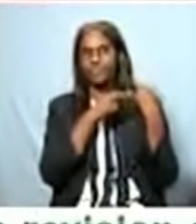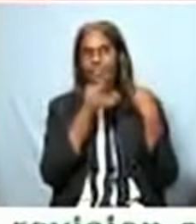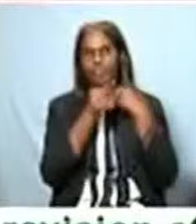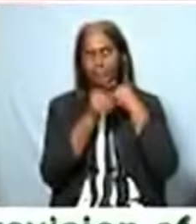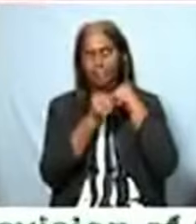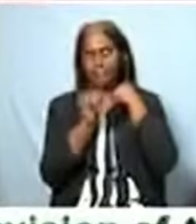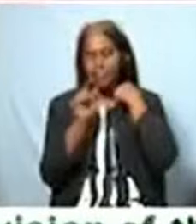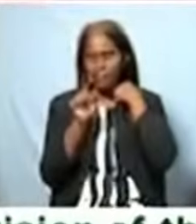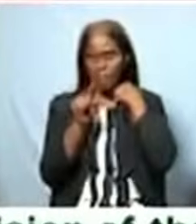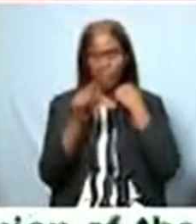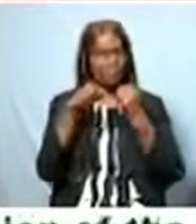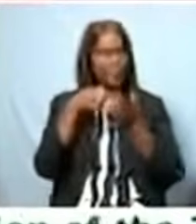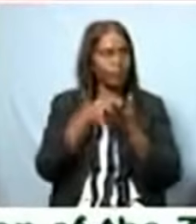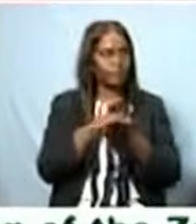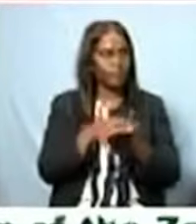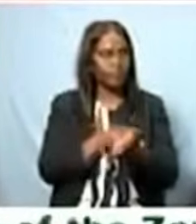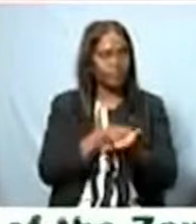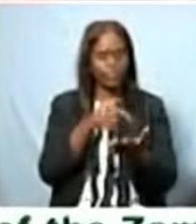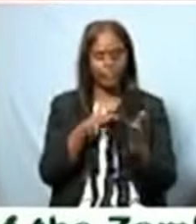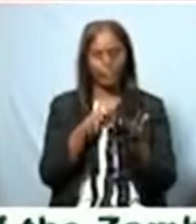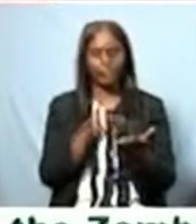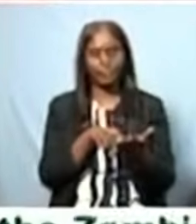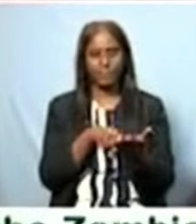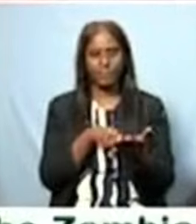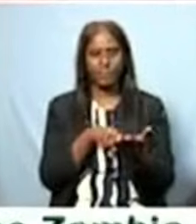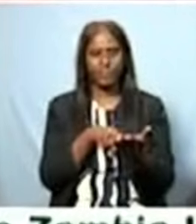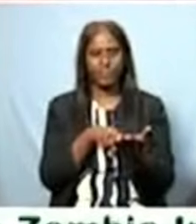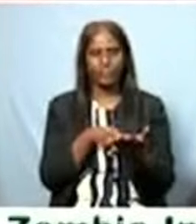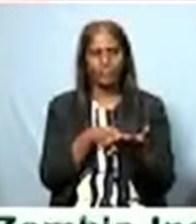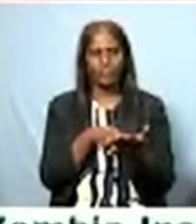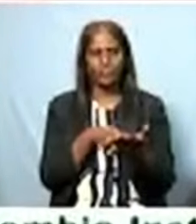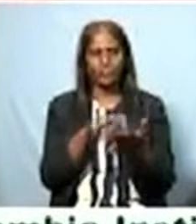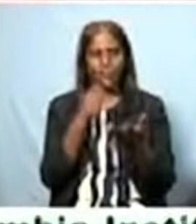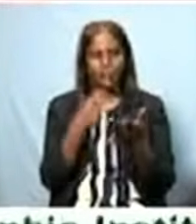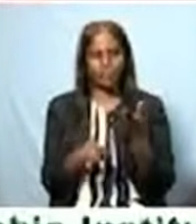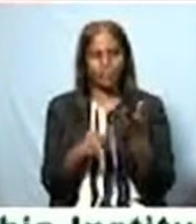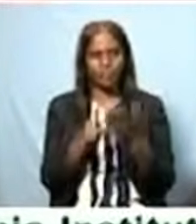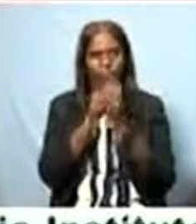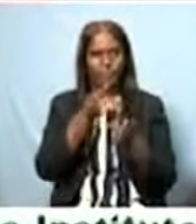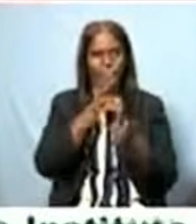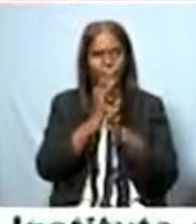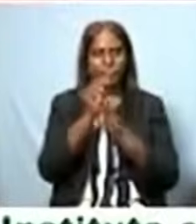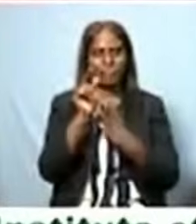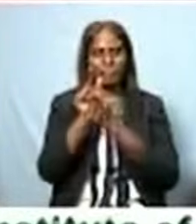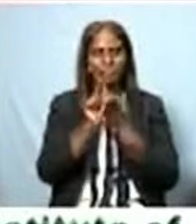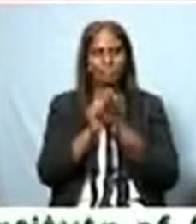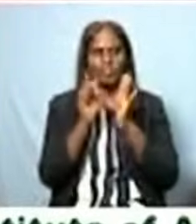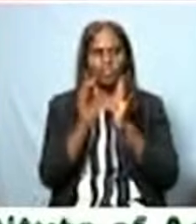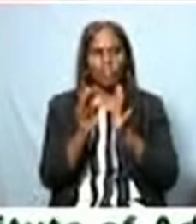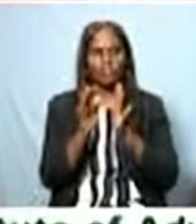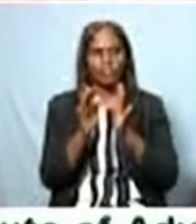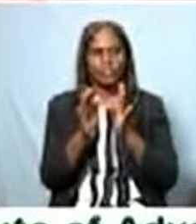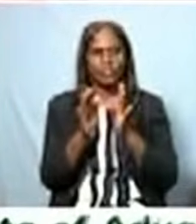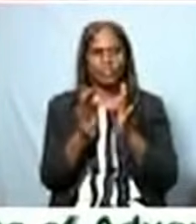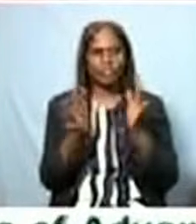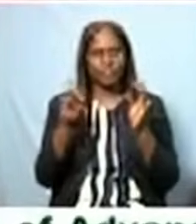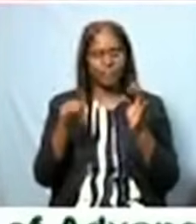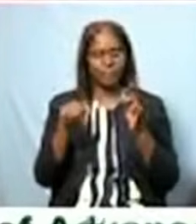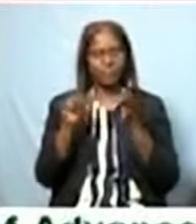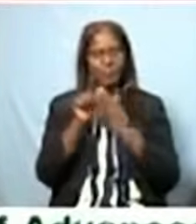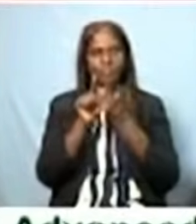the examination rules that are being taken by the lawyers. We need the